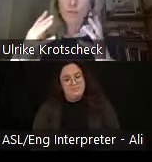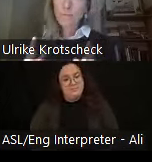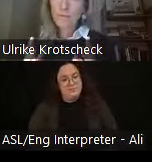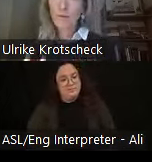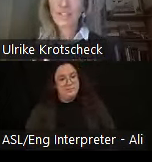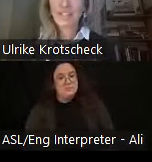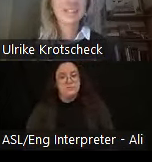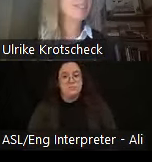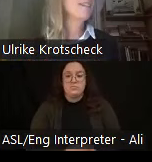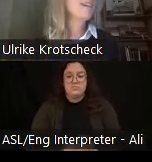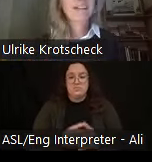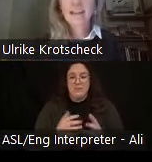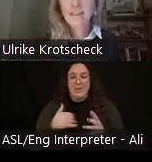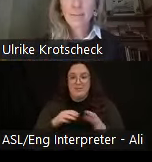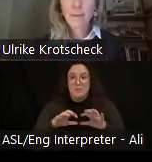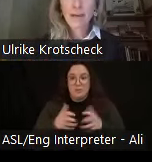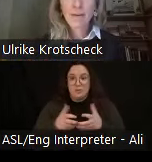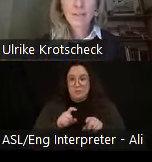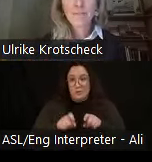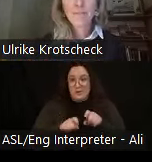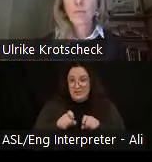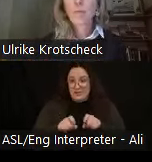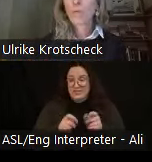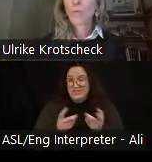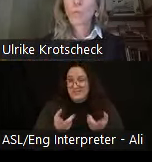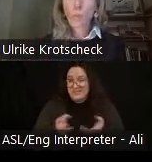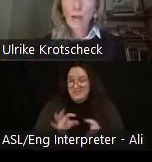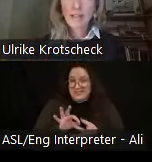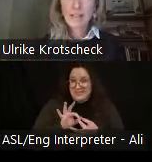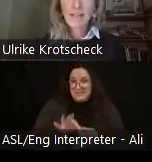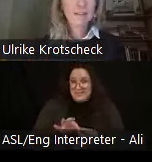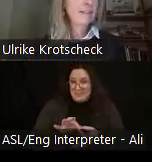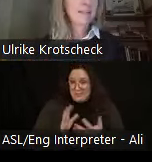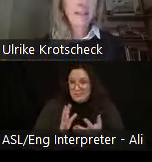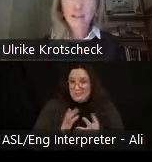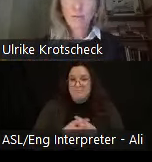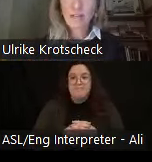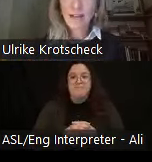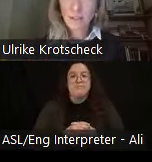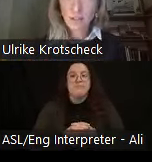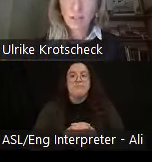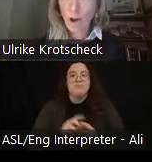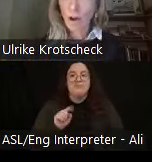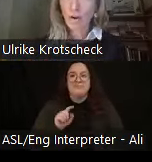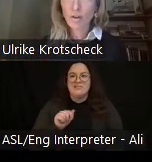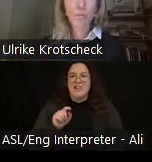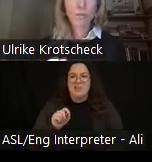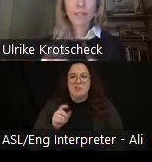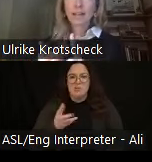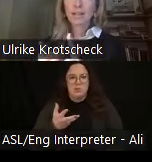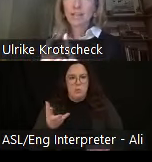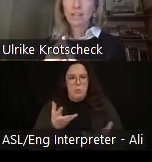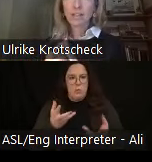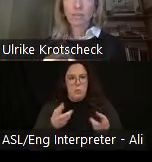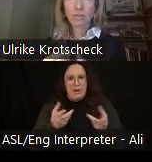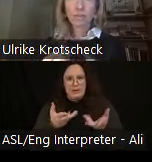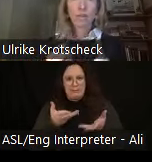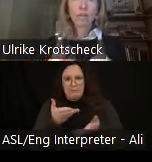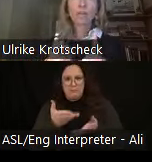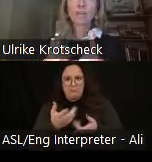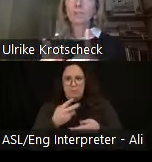there's a group of questions that's about what these tattoos actually are. So what kind of ink